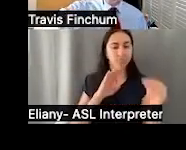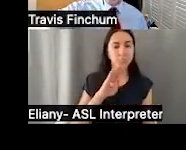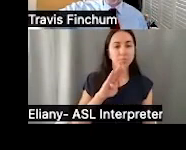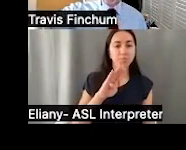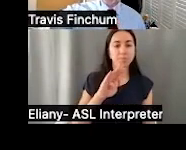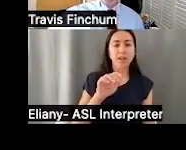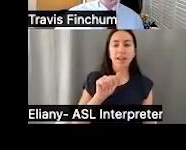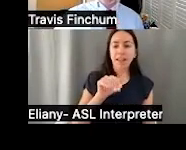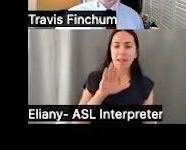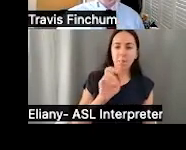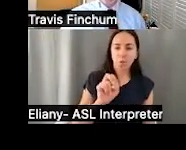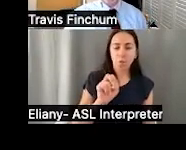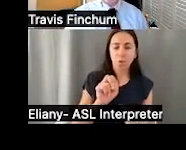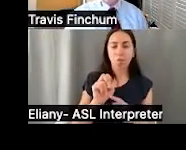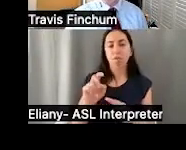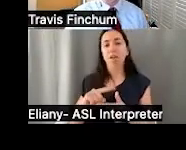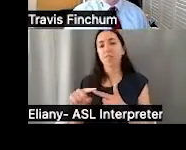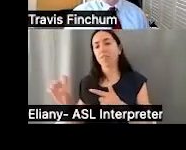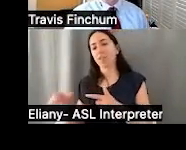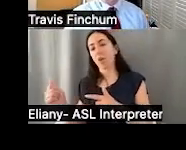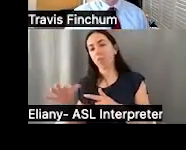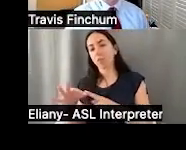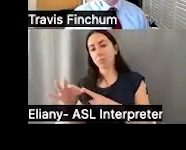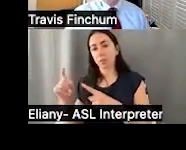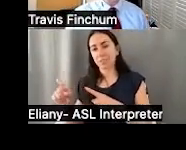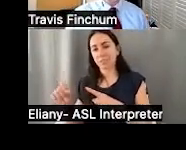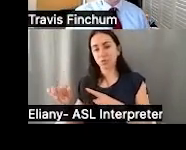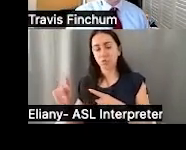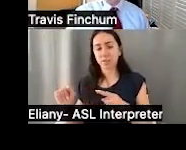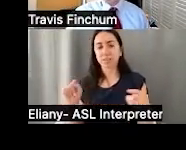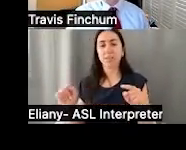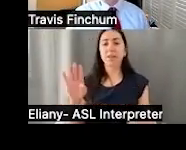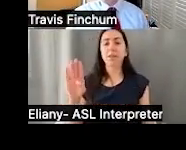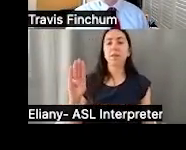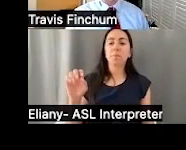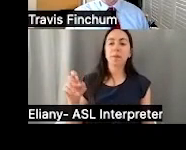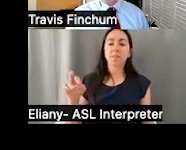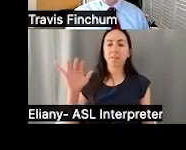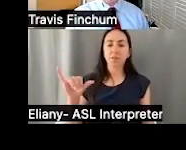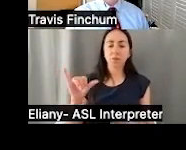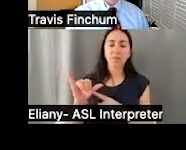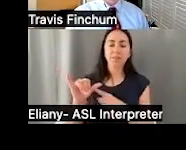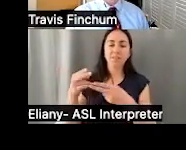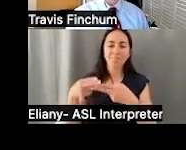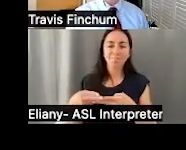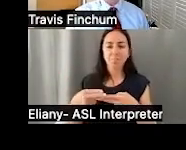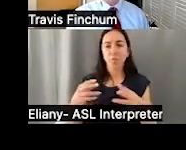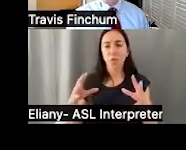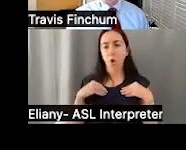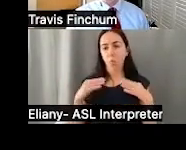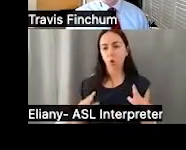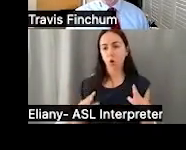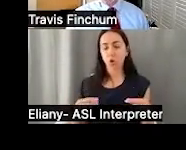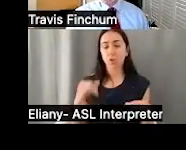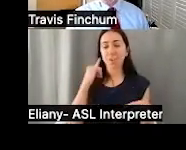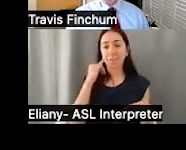and all of the special needs trusts is that the beneficiary is considered the owner of the ABLE account. And if the